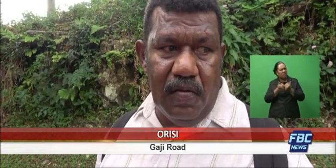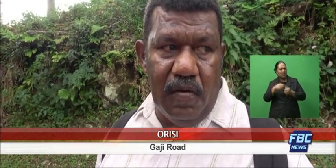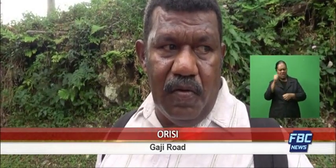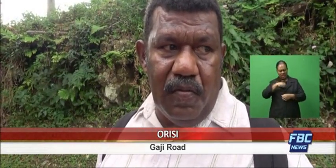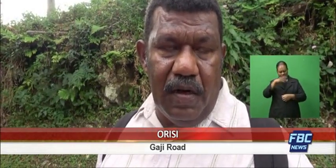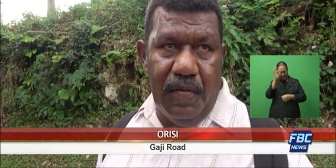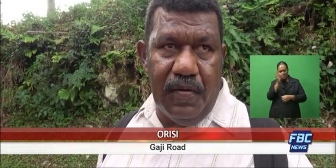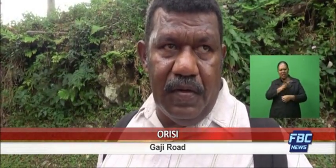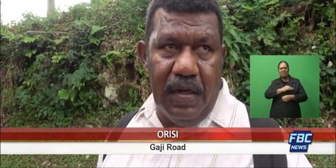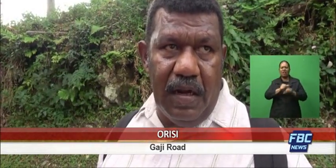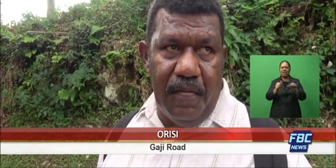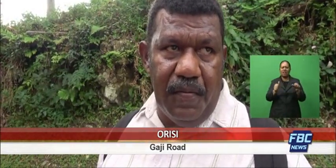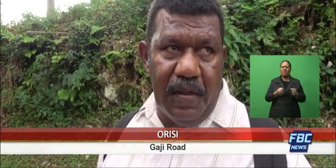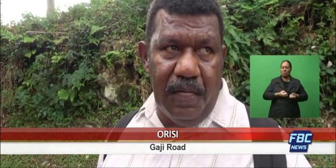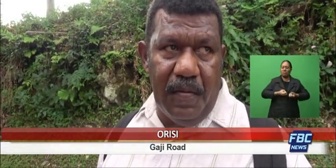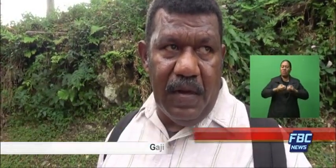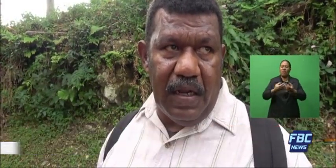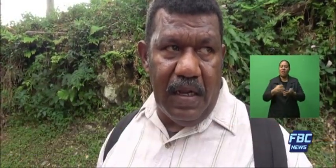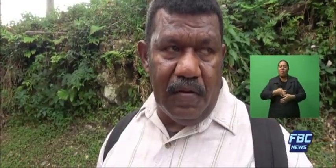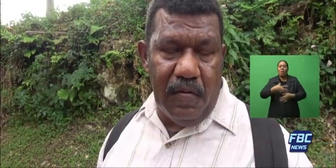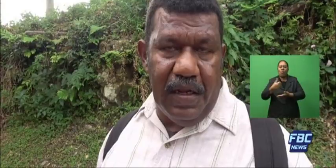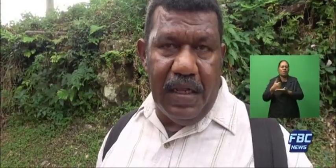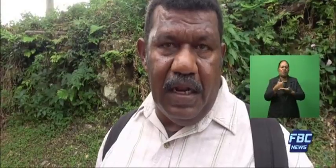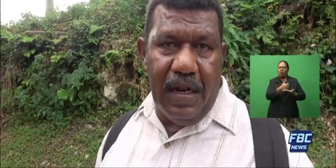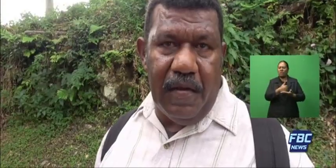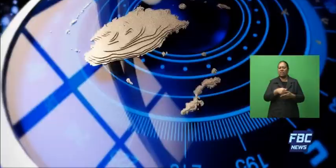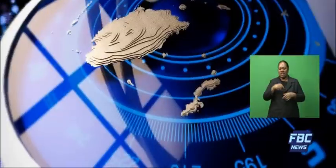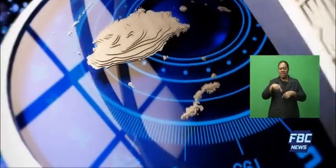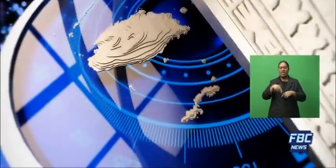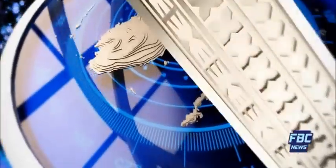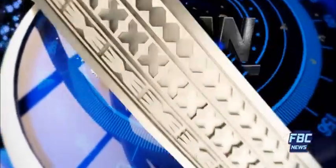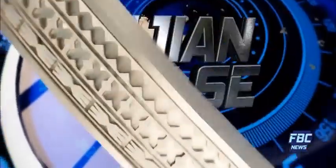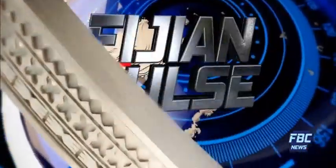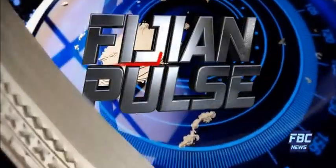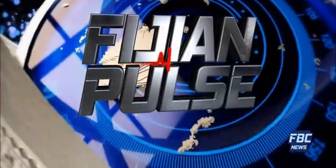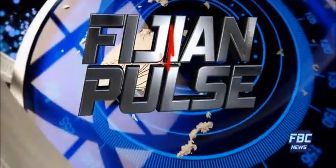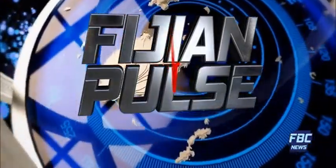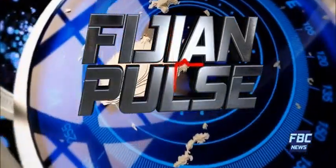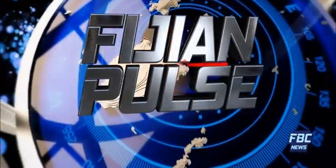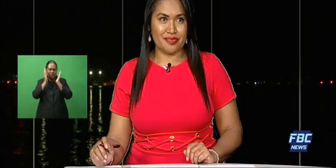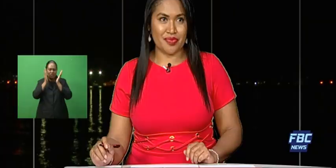believe agriculture will provide the support we need for our economy.